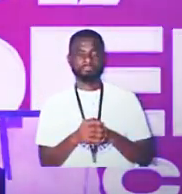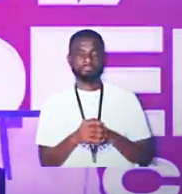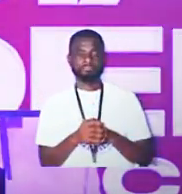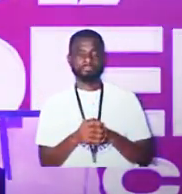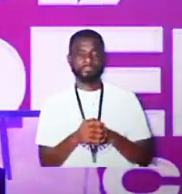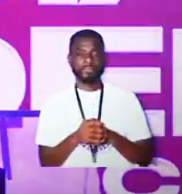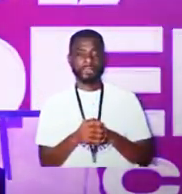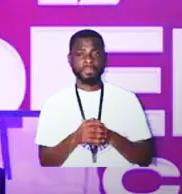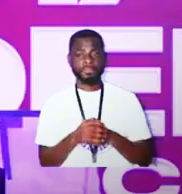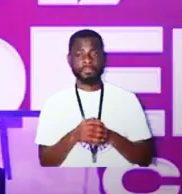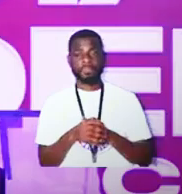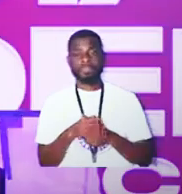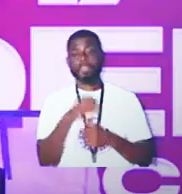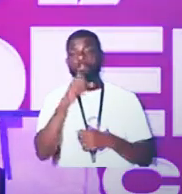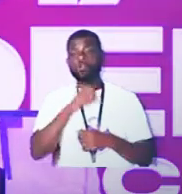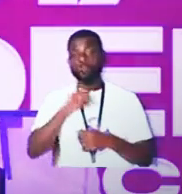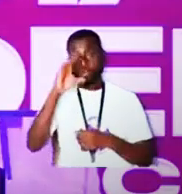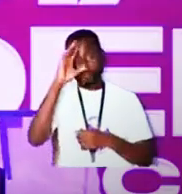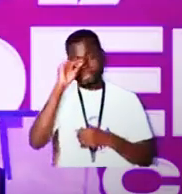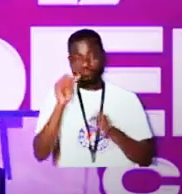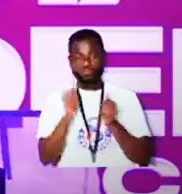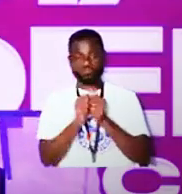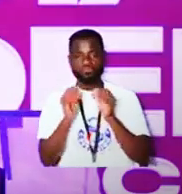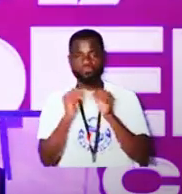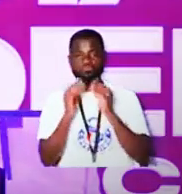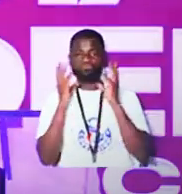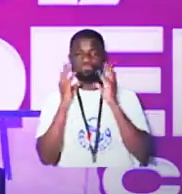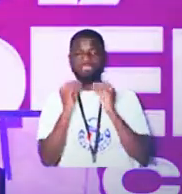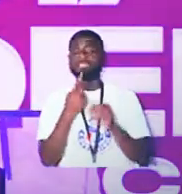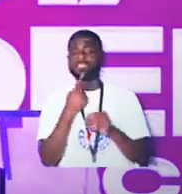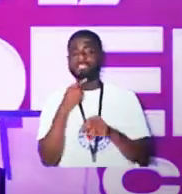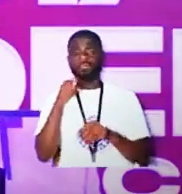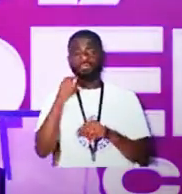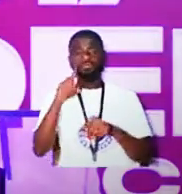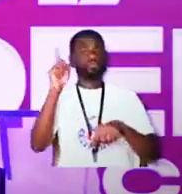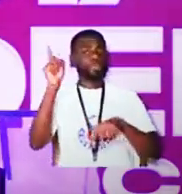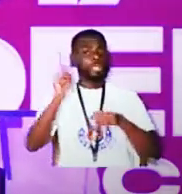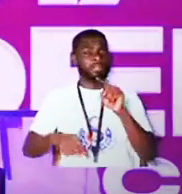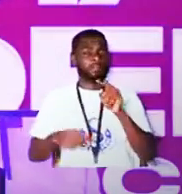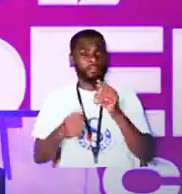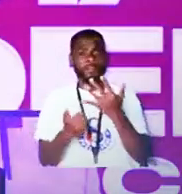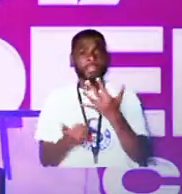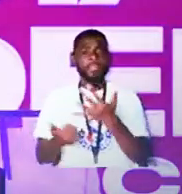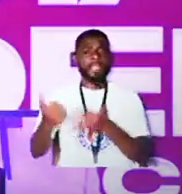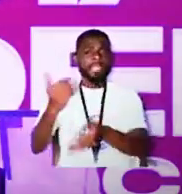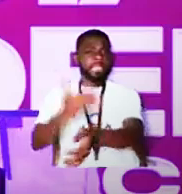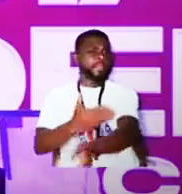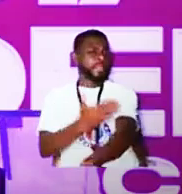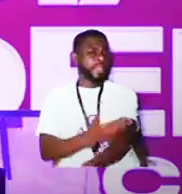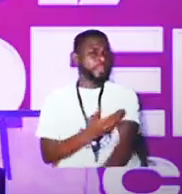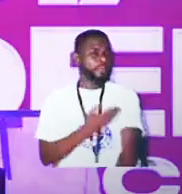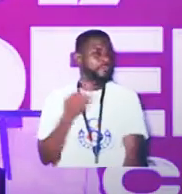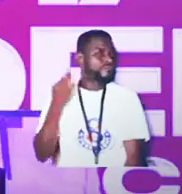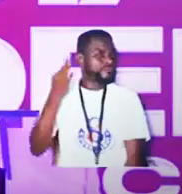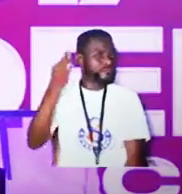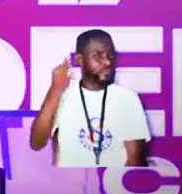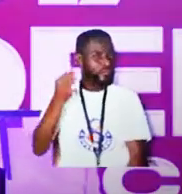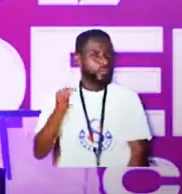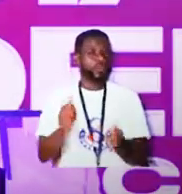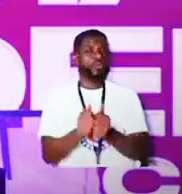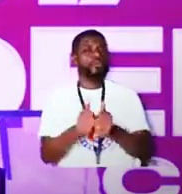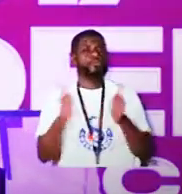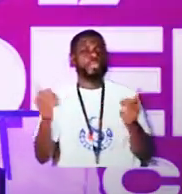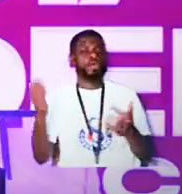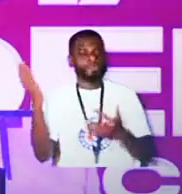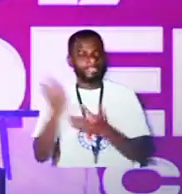of that long beard. You cannot improve the future without disturbing